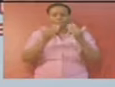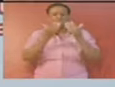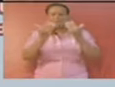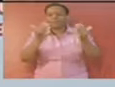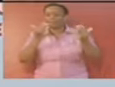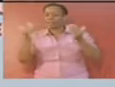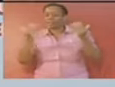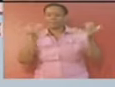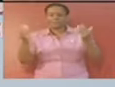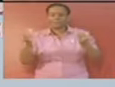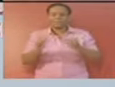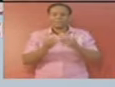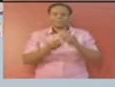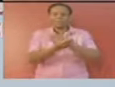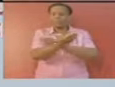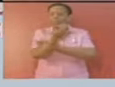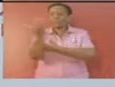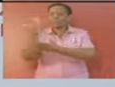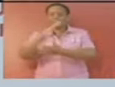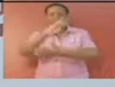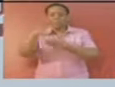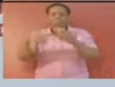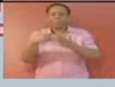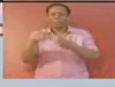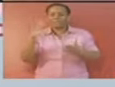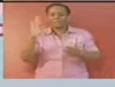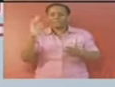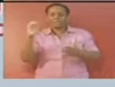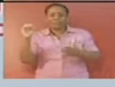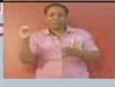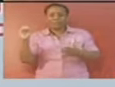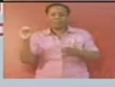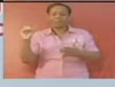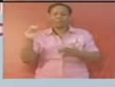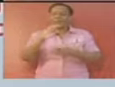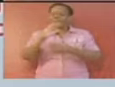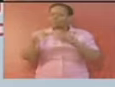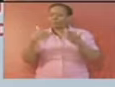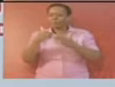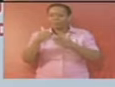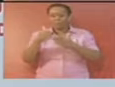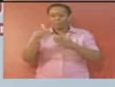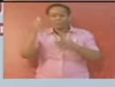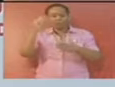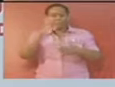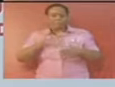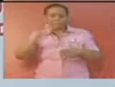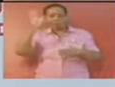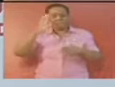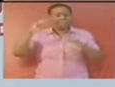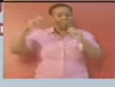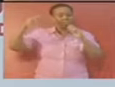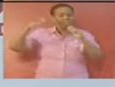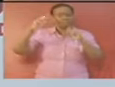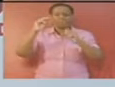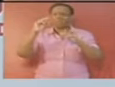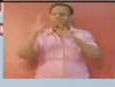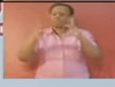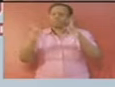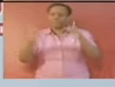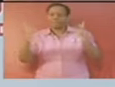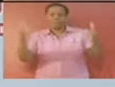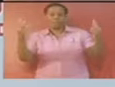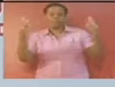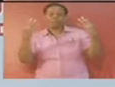morning to you. Good morning to the Chief Medical Officer. Good morning to all ladies and gentlemen of the media and to all persons listening